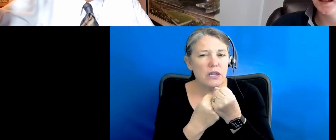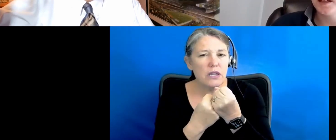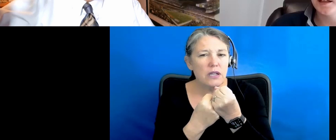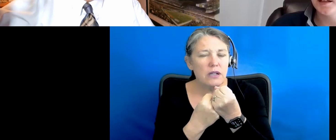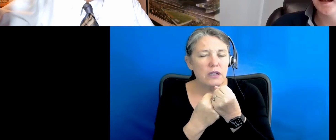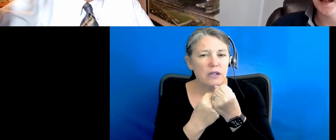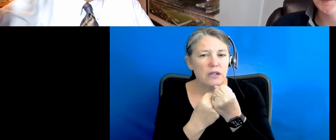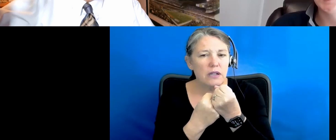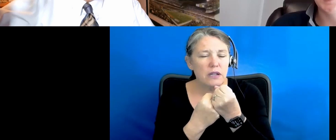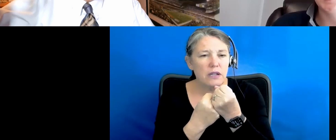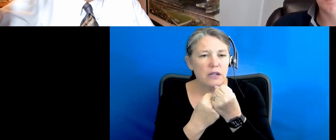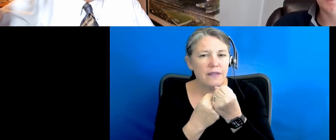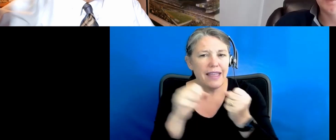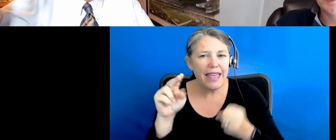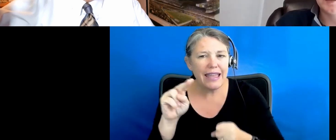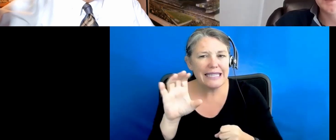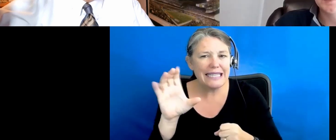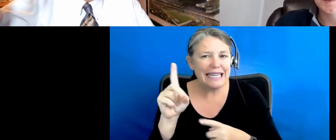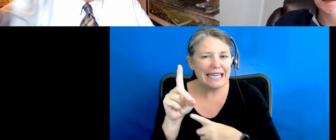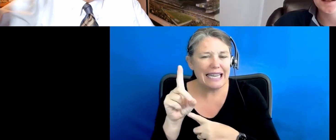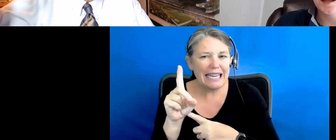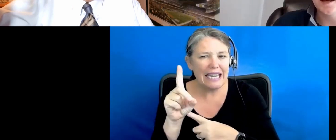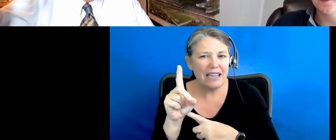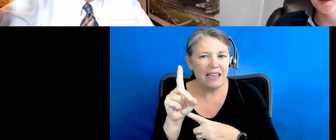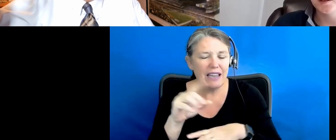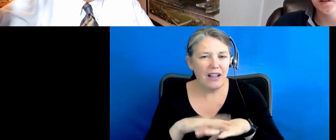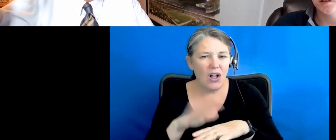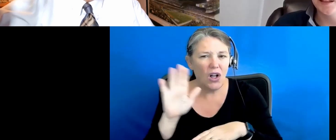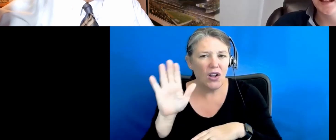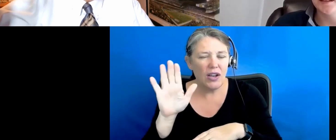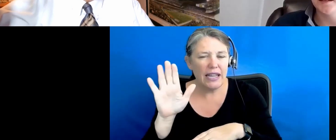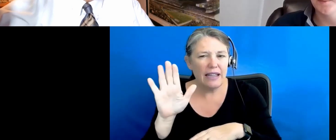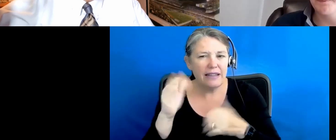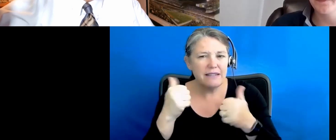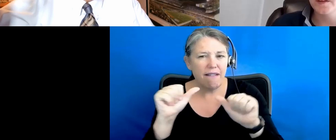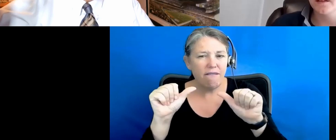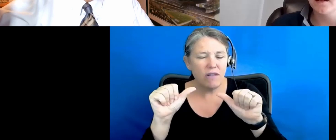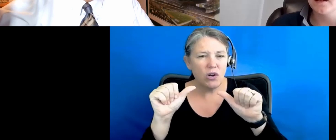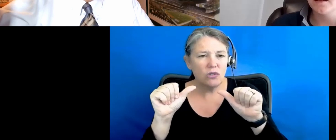the NCD on its efforts in